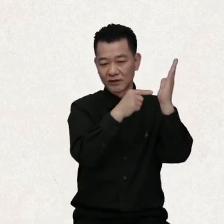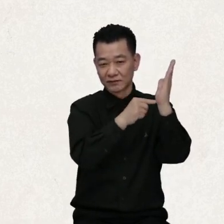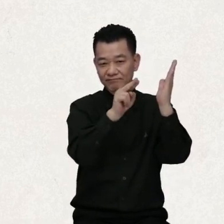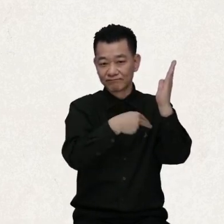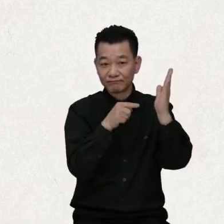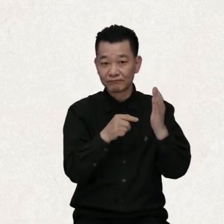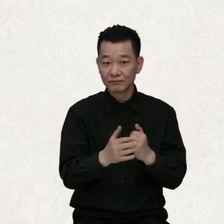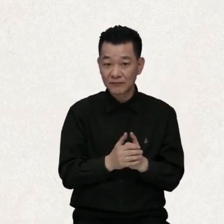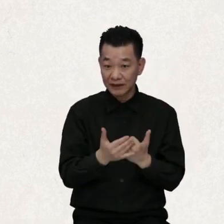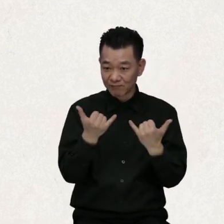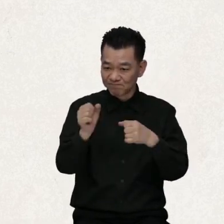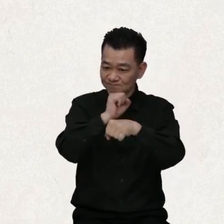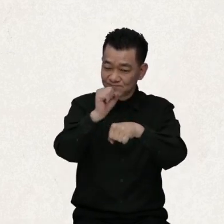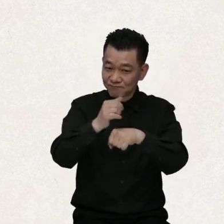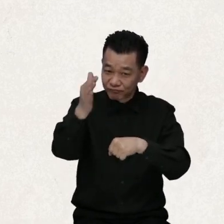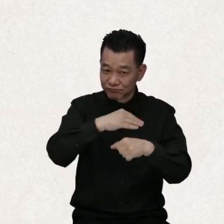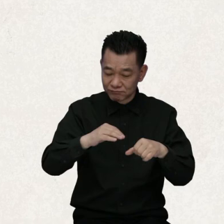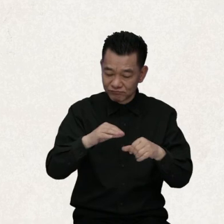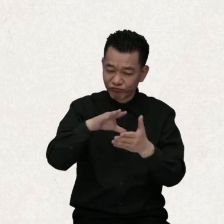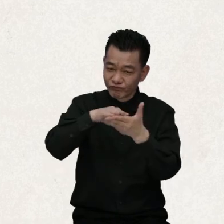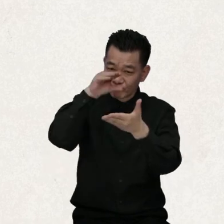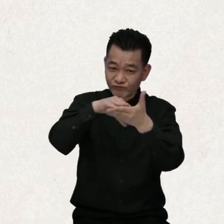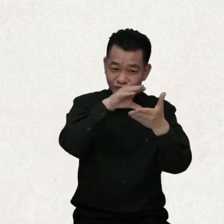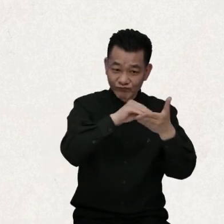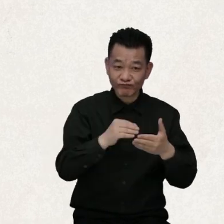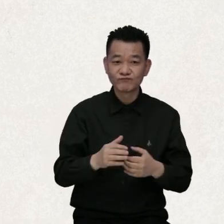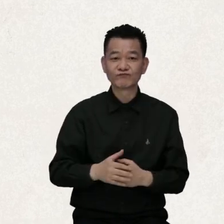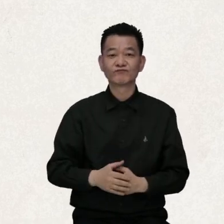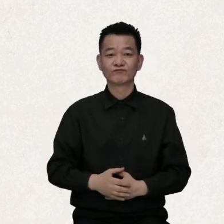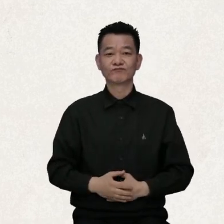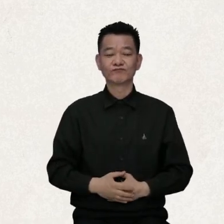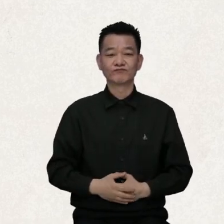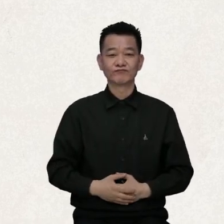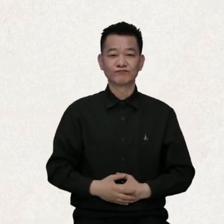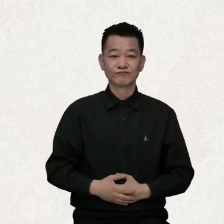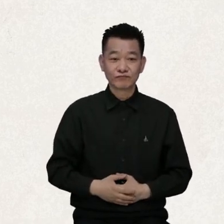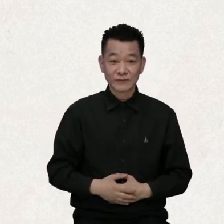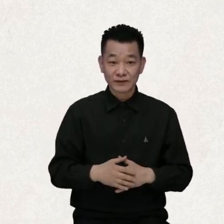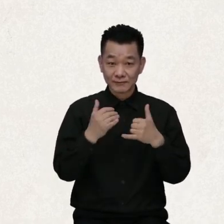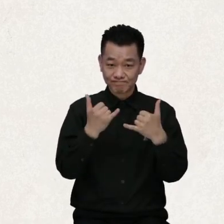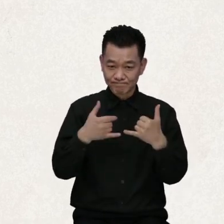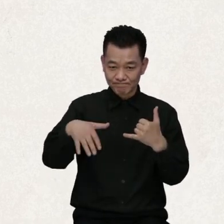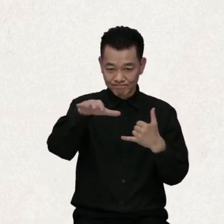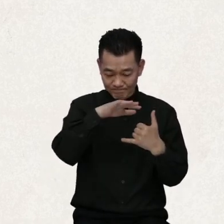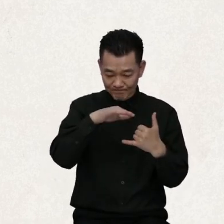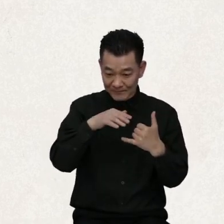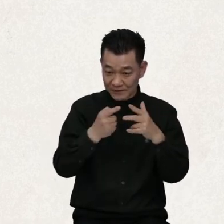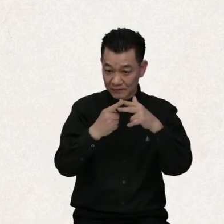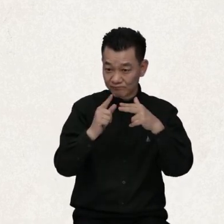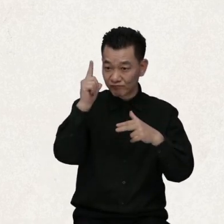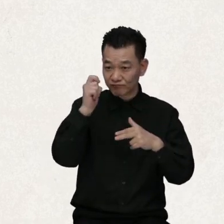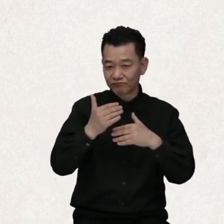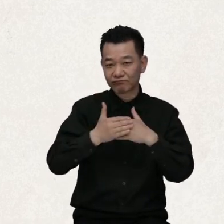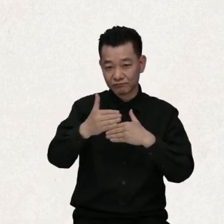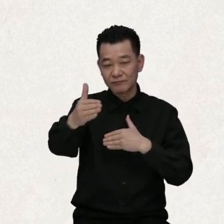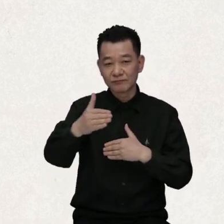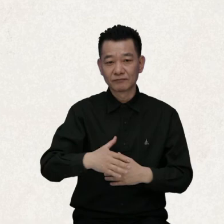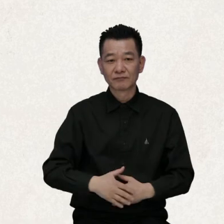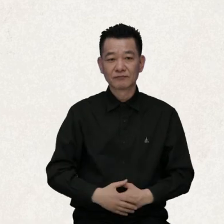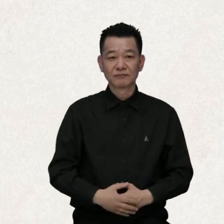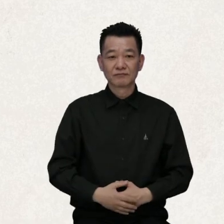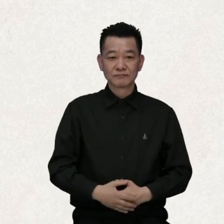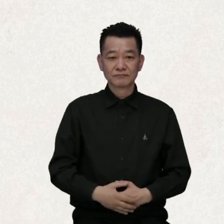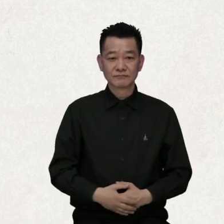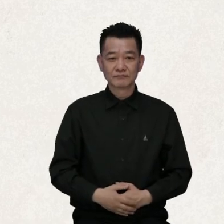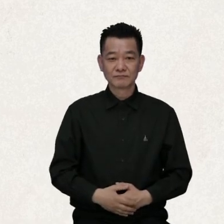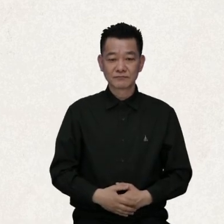is the agreement for the valuable rights of persons with disabilities. That's the spirit. Then, shall we get